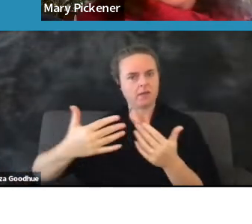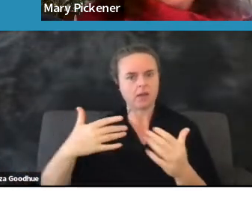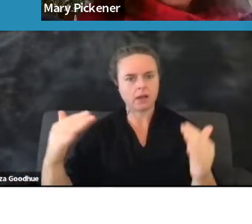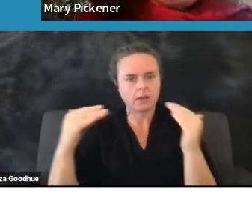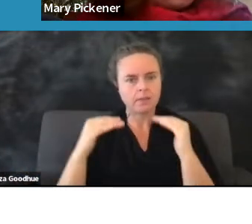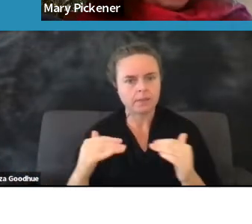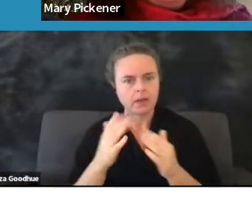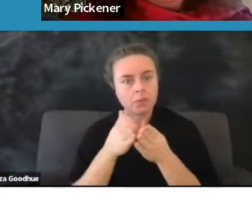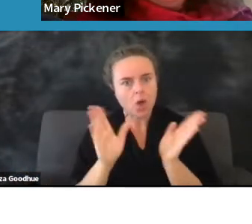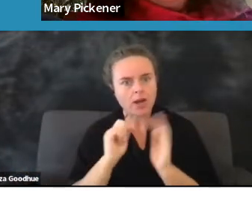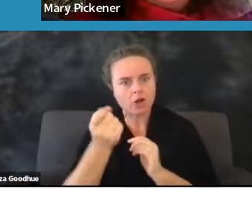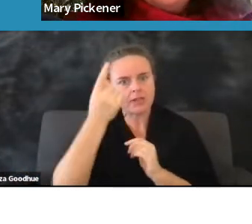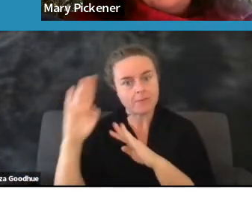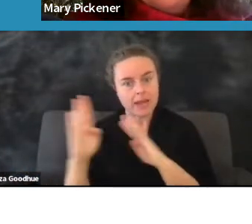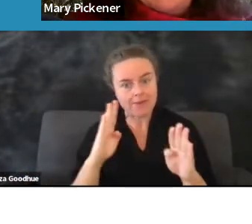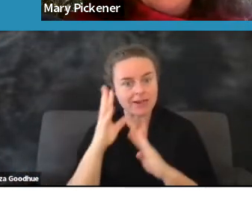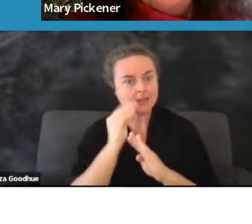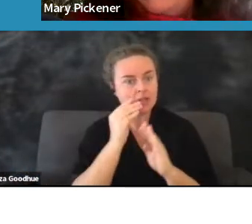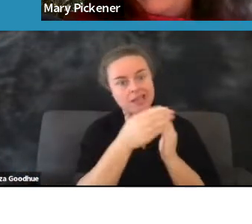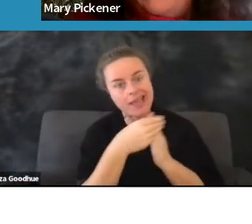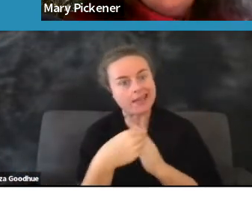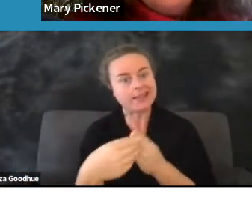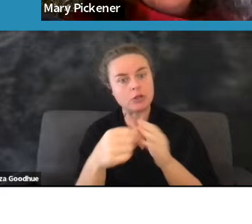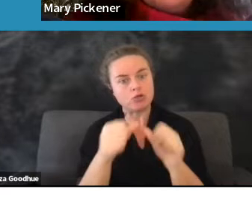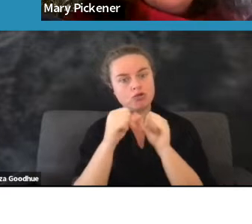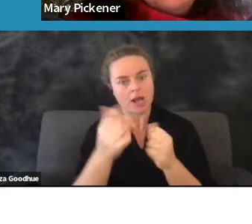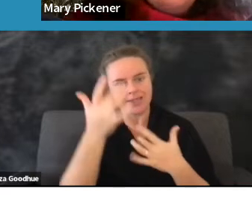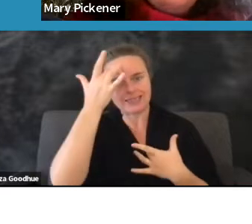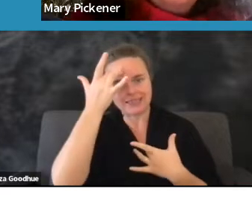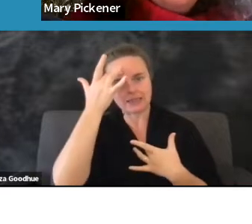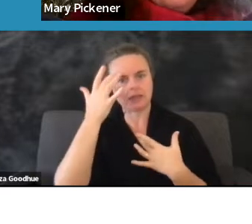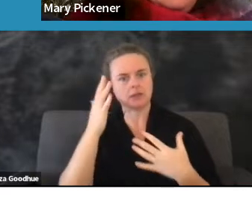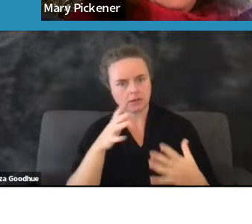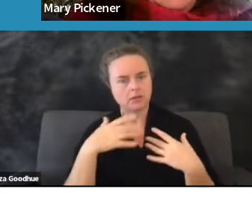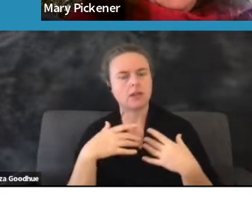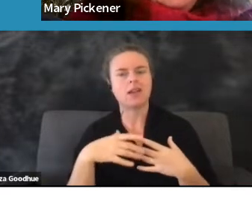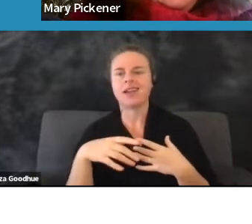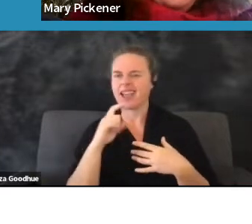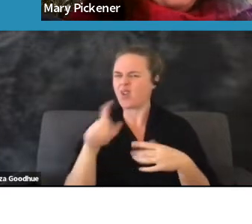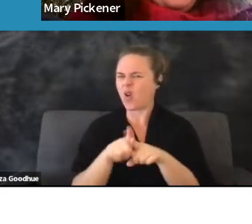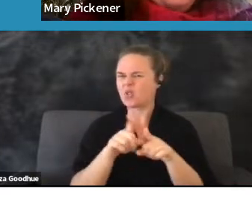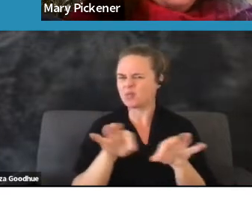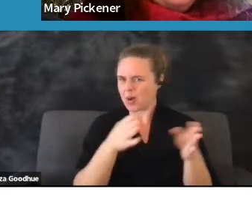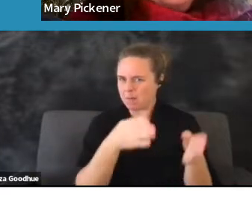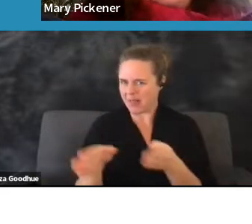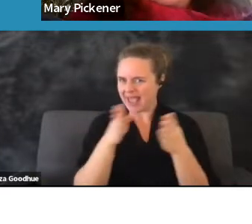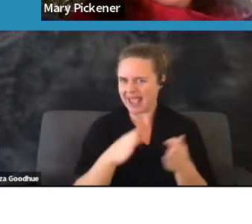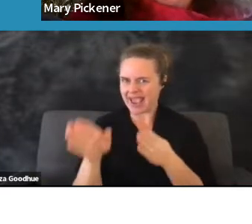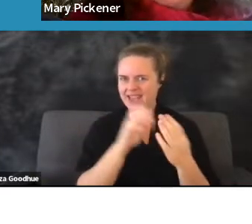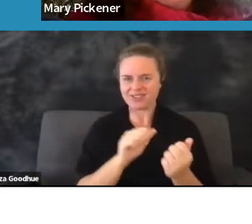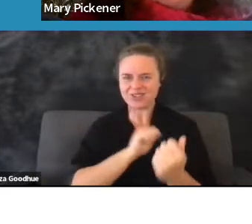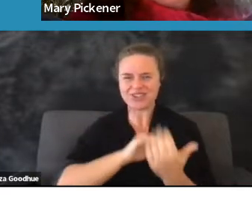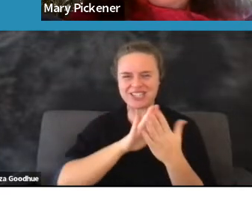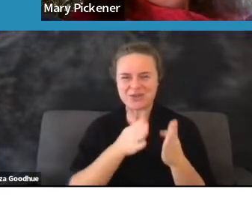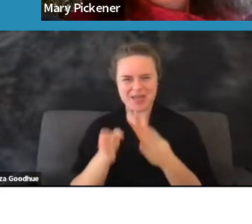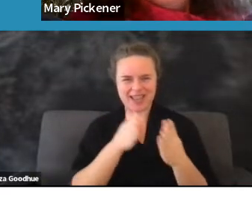And then, of course, strategic planning, because if we don't have a path, we never get to where we need to get to. And here's my hope